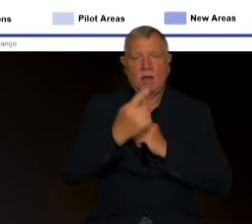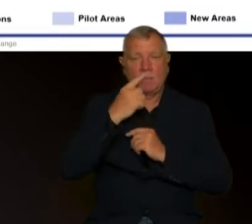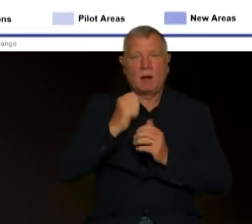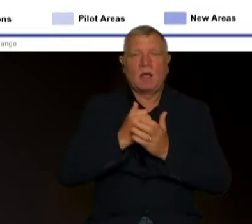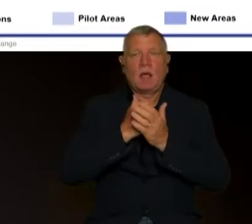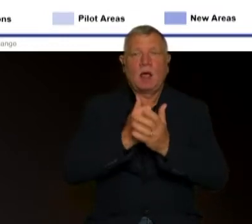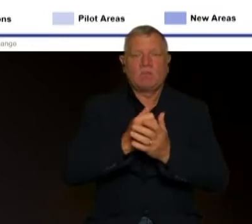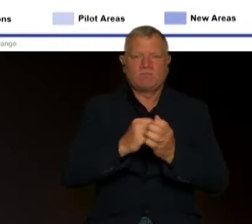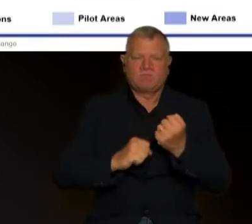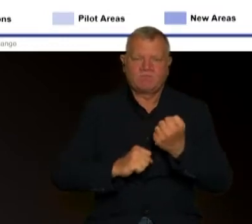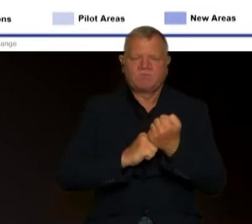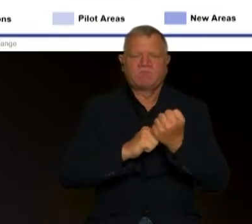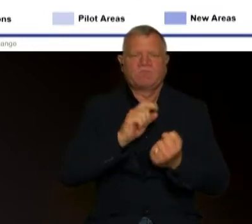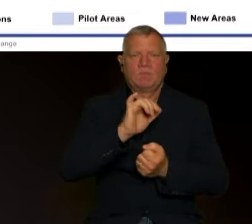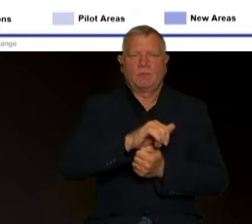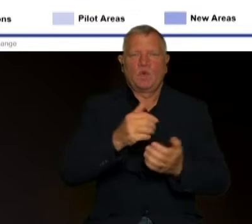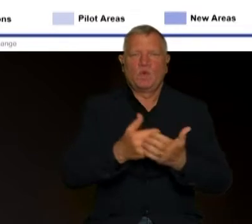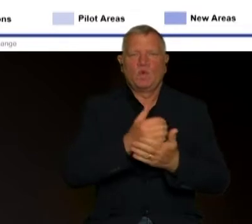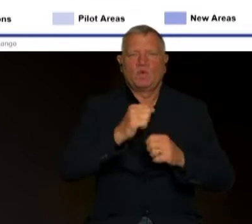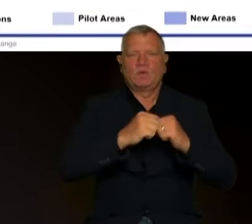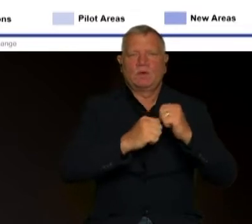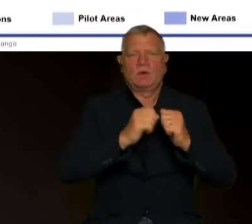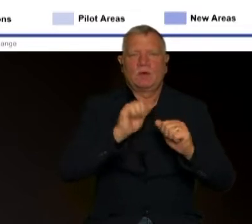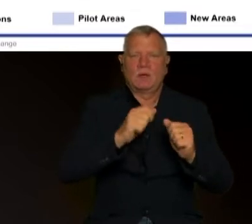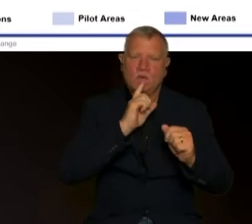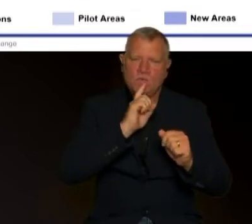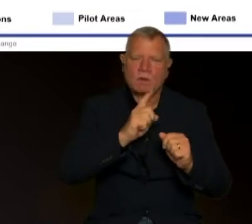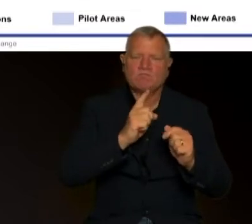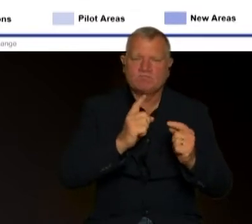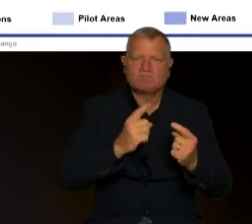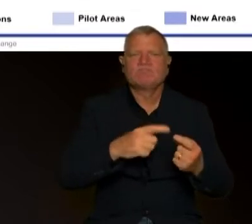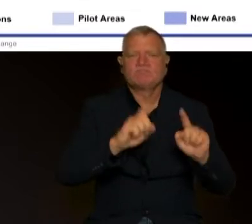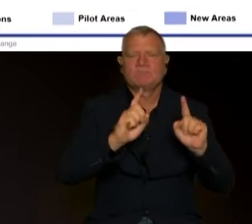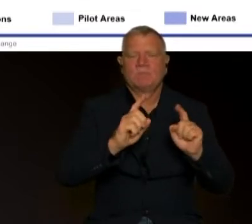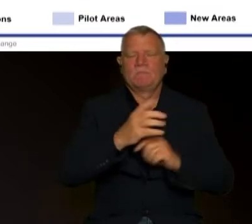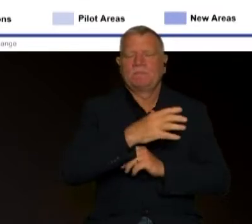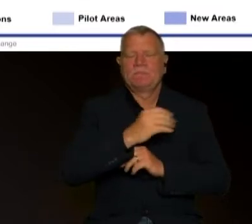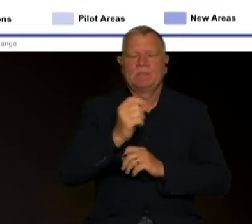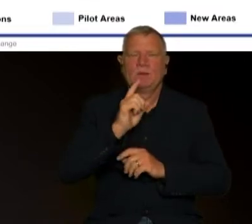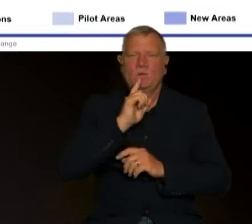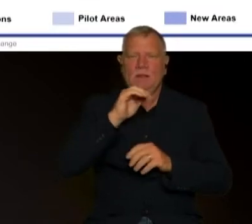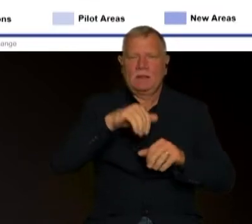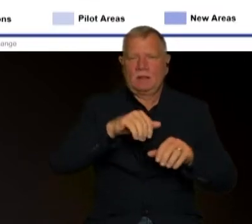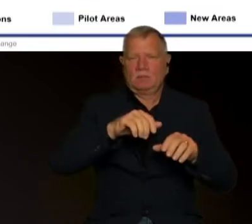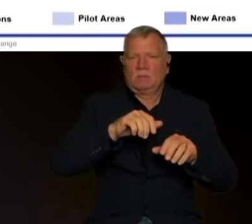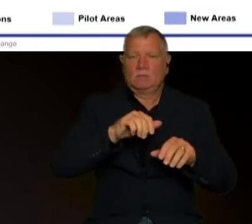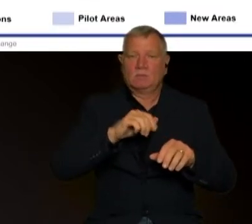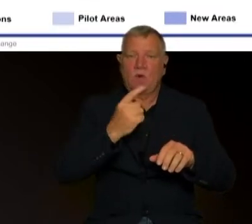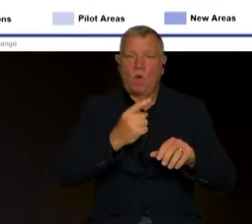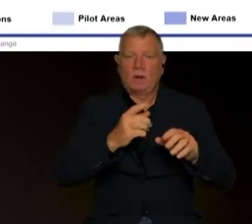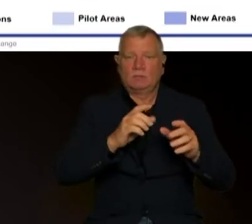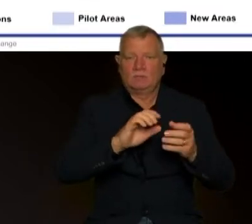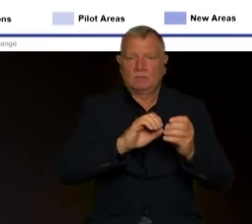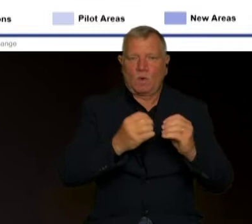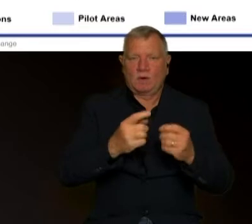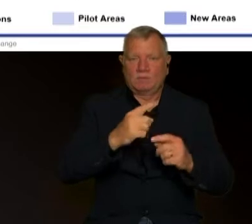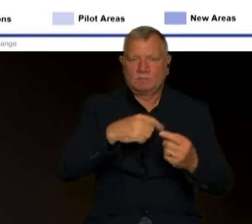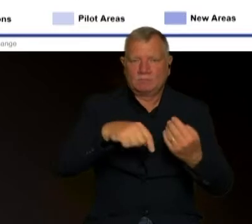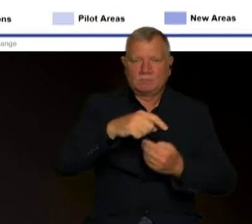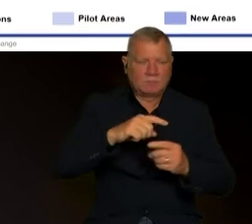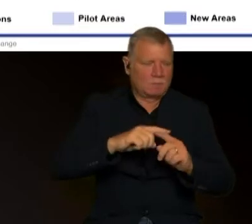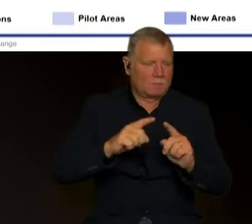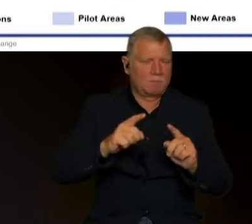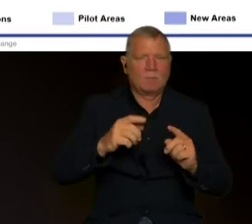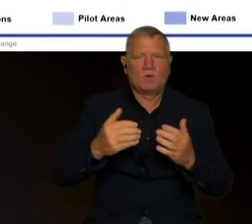and technology to help strengthen and make these structures become a reality. So part of the efforts was not to